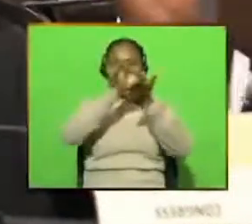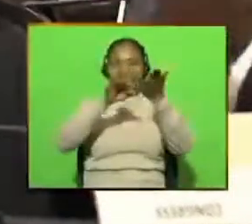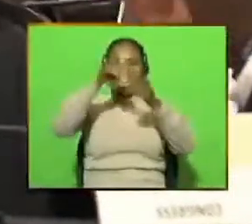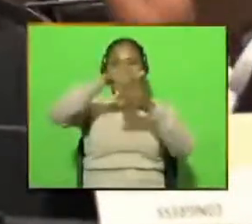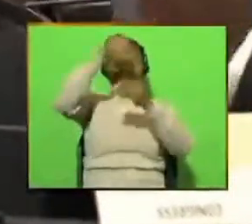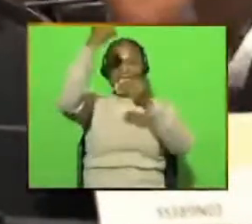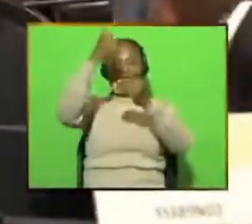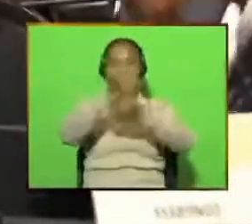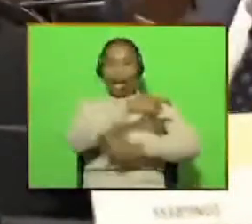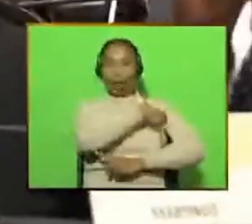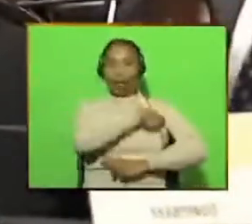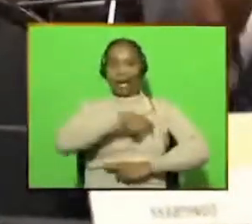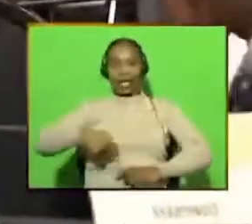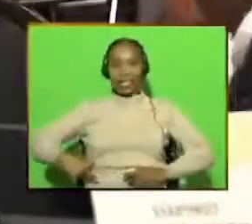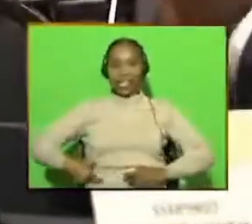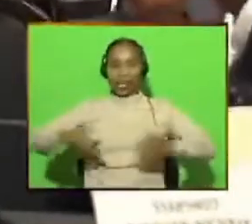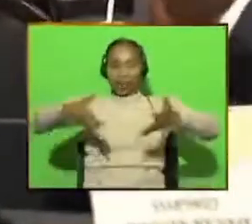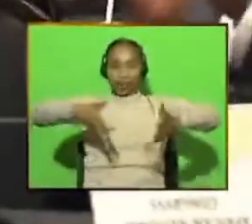Ramaphosa.